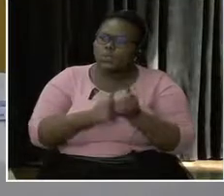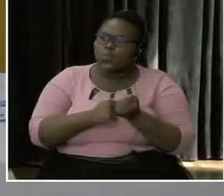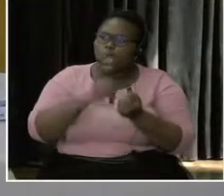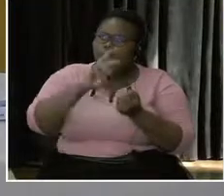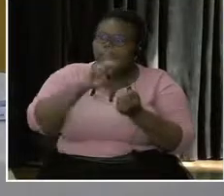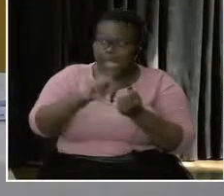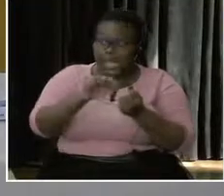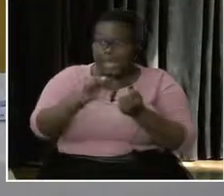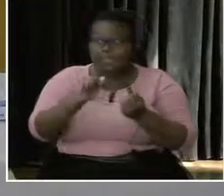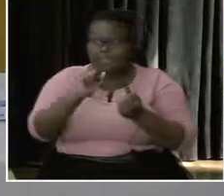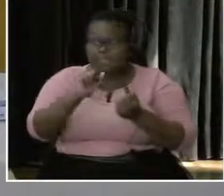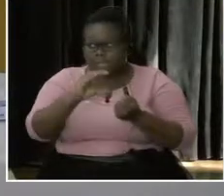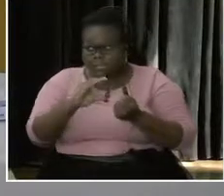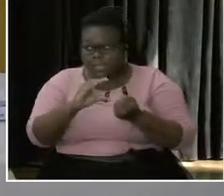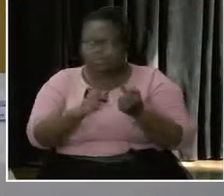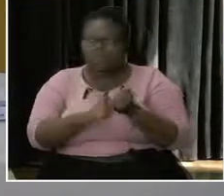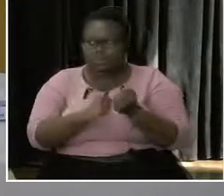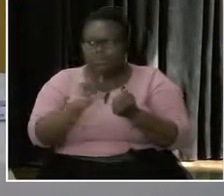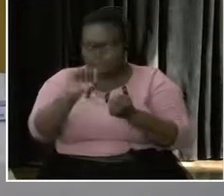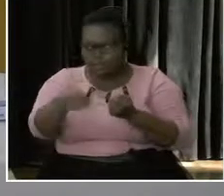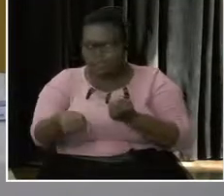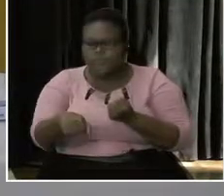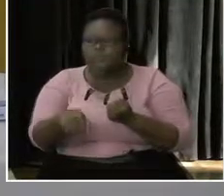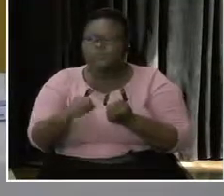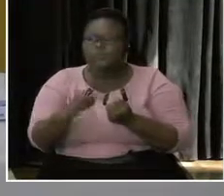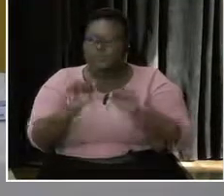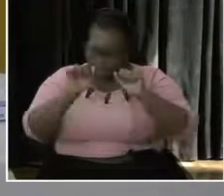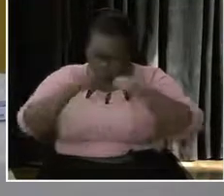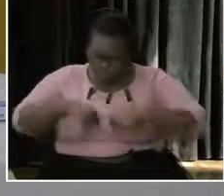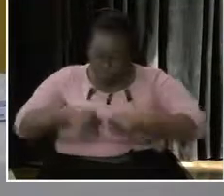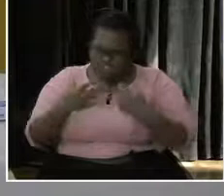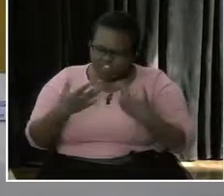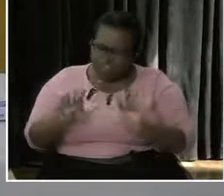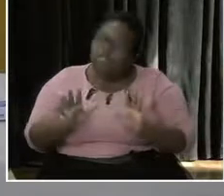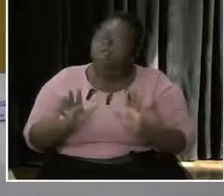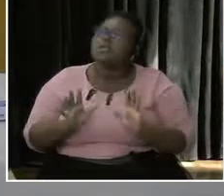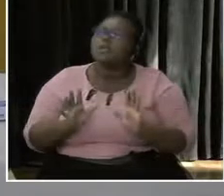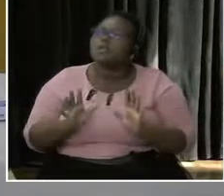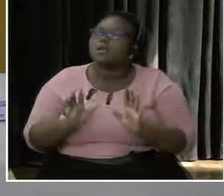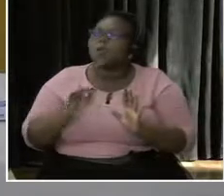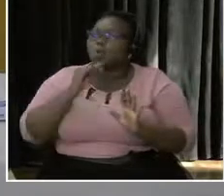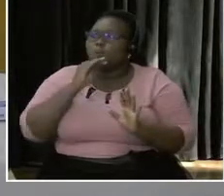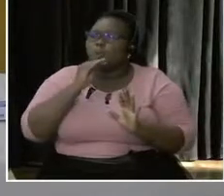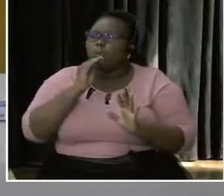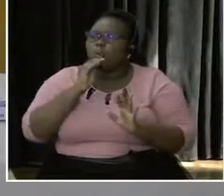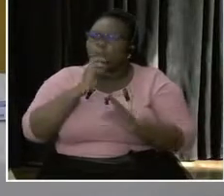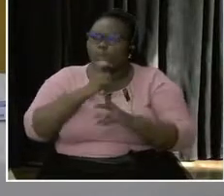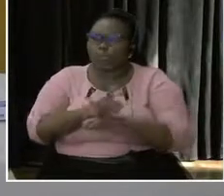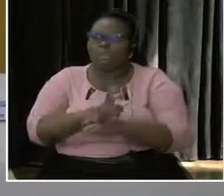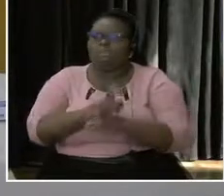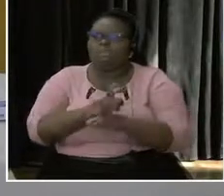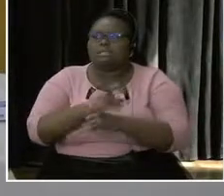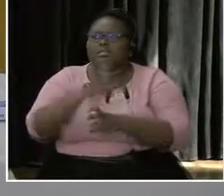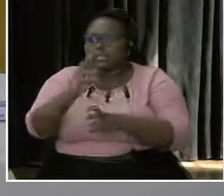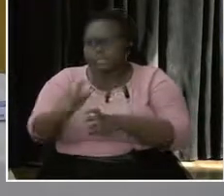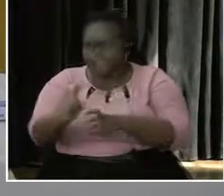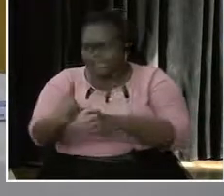ANC is for the recommendation. Agreed. Agreed. Agreed. Who is against? The DA is